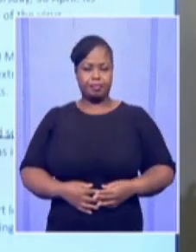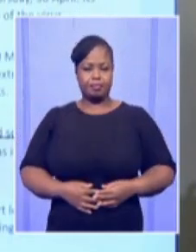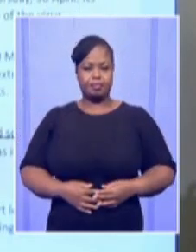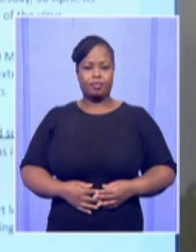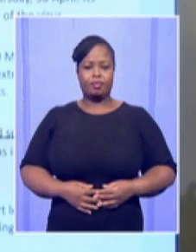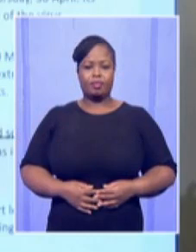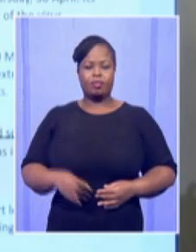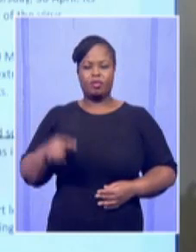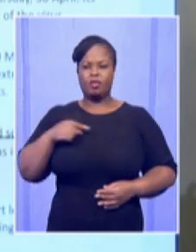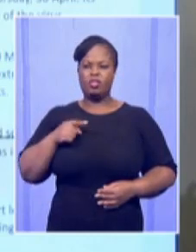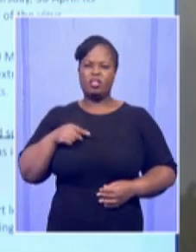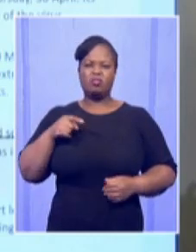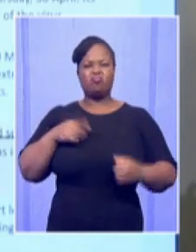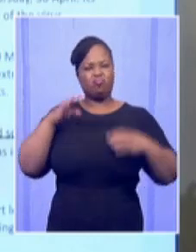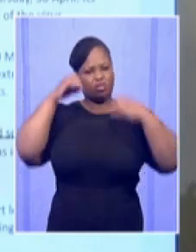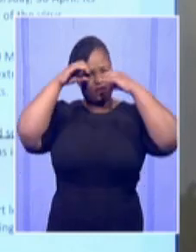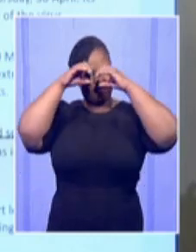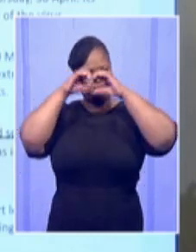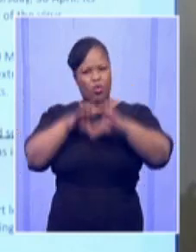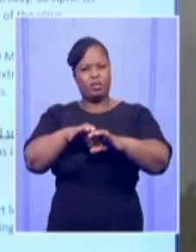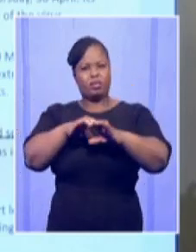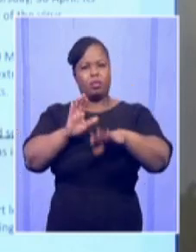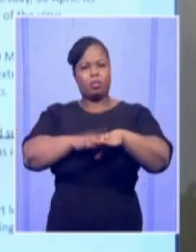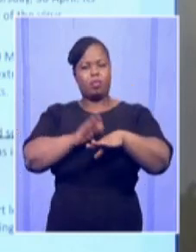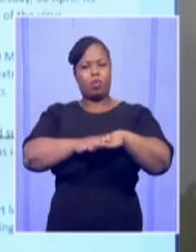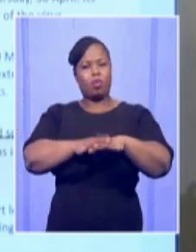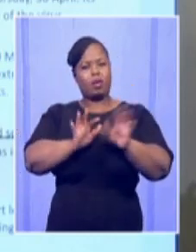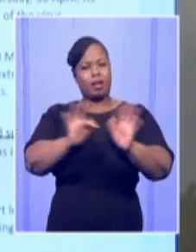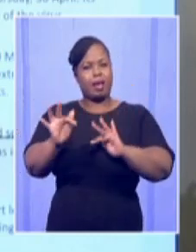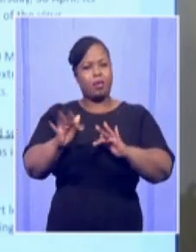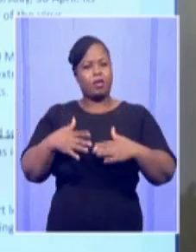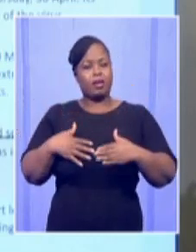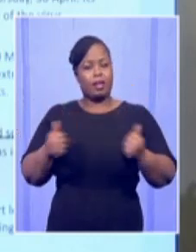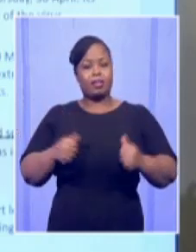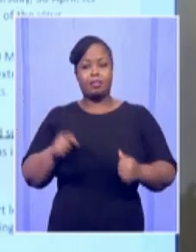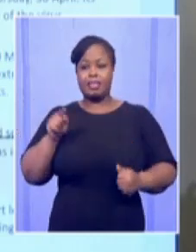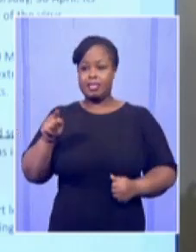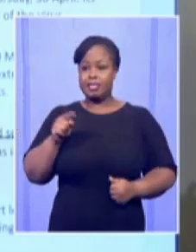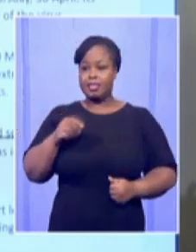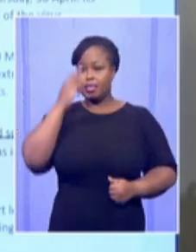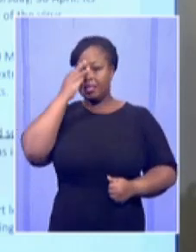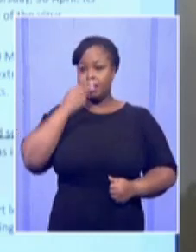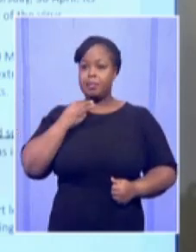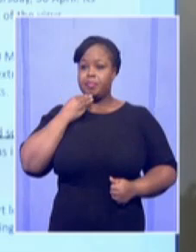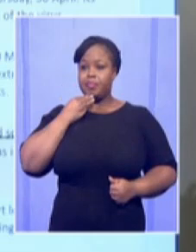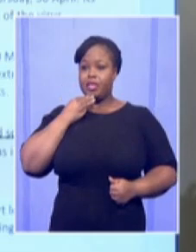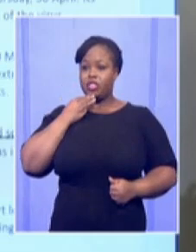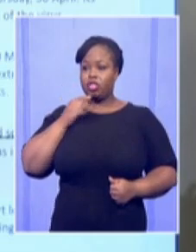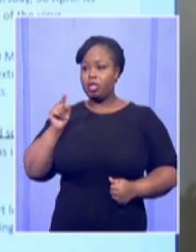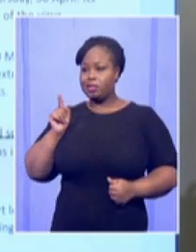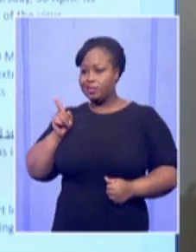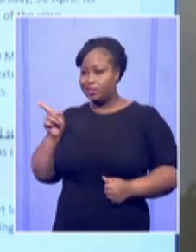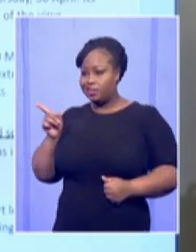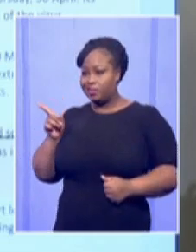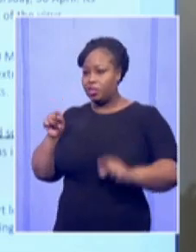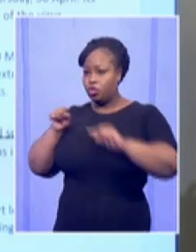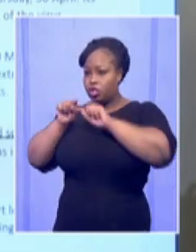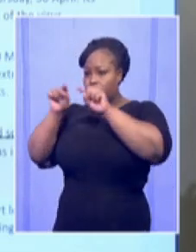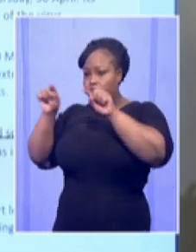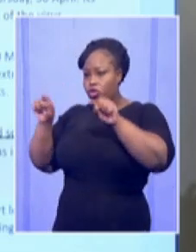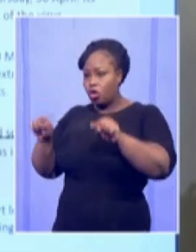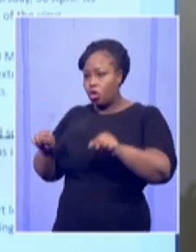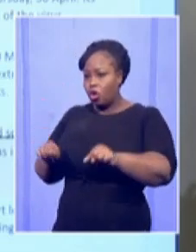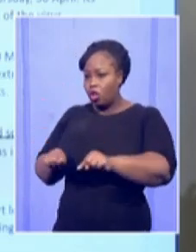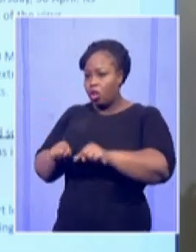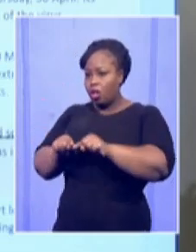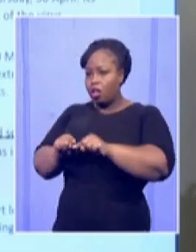an overview of the health response in the country. I've created a picture there, the one that has a circle. If you read it from